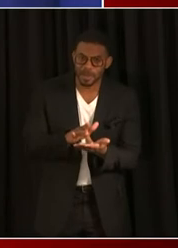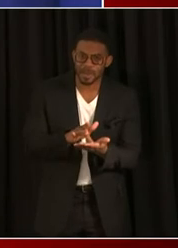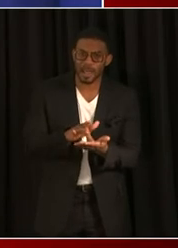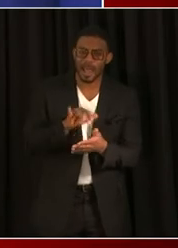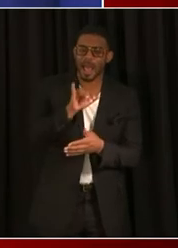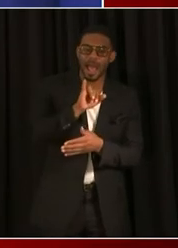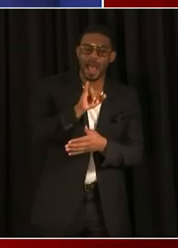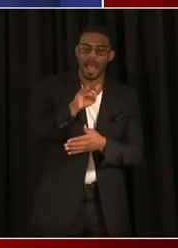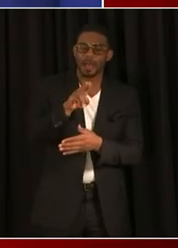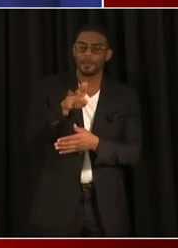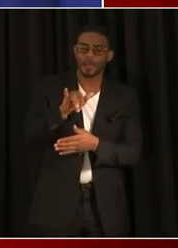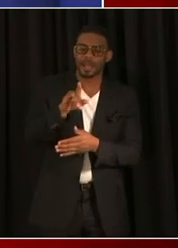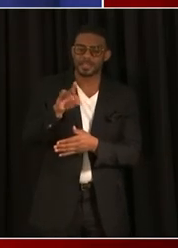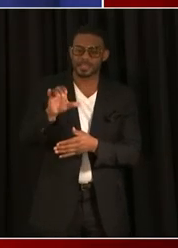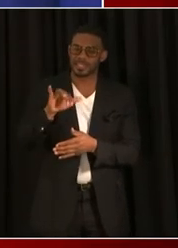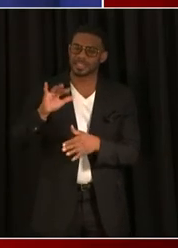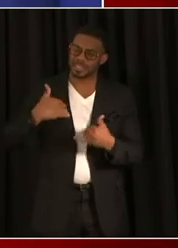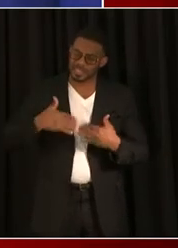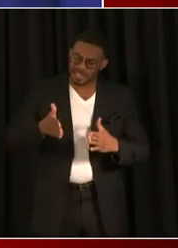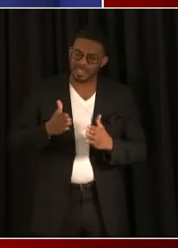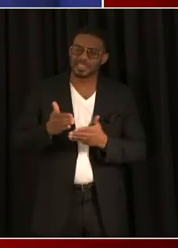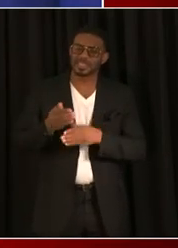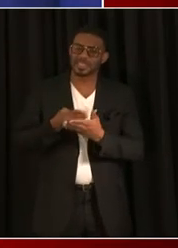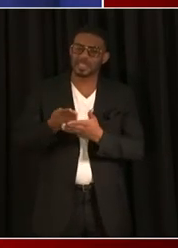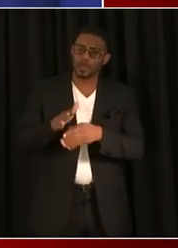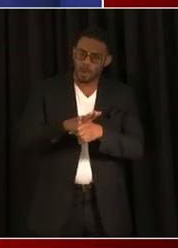Let's shop local, guys. Our businesses need us more than ever.